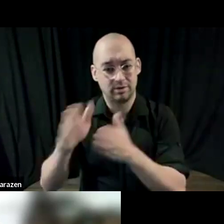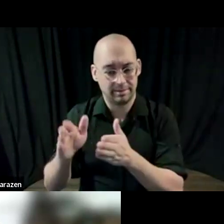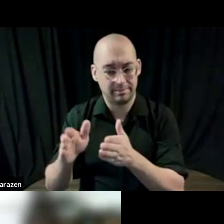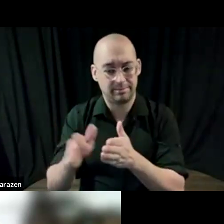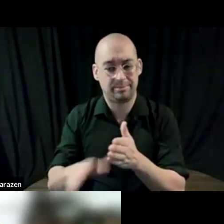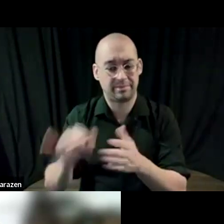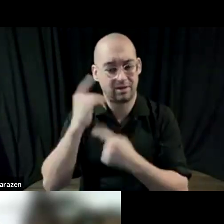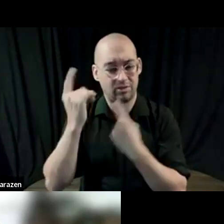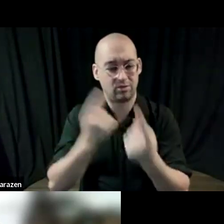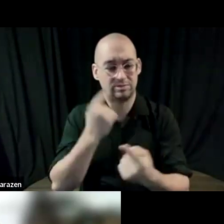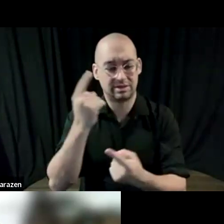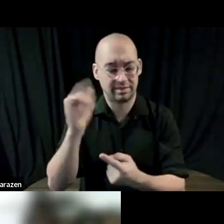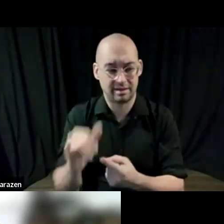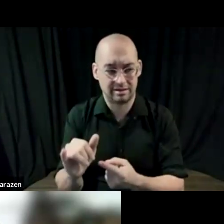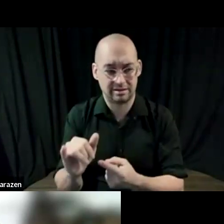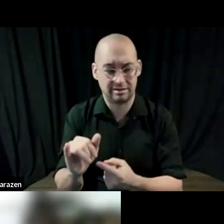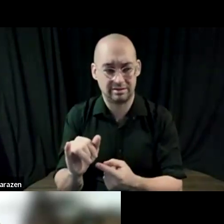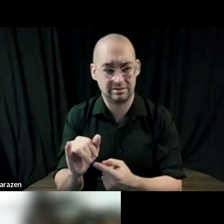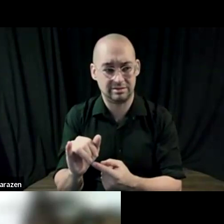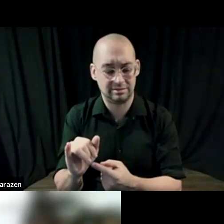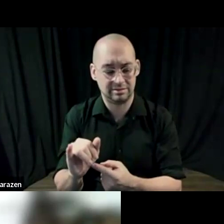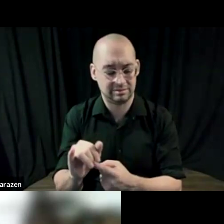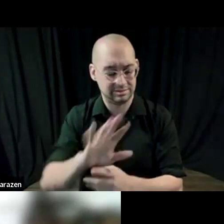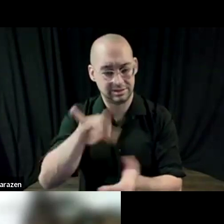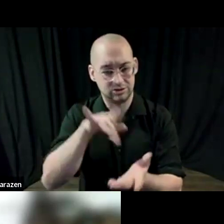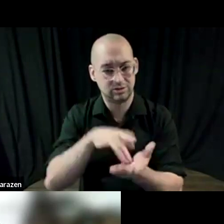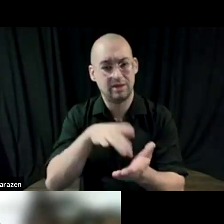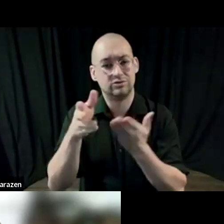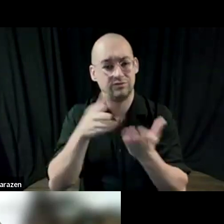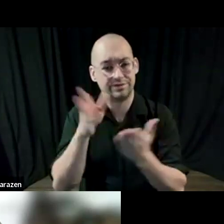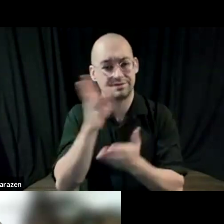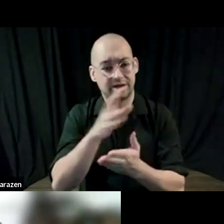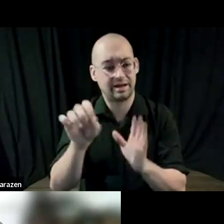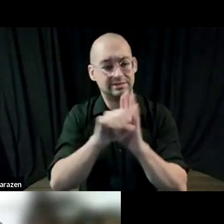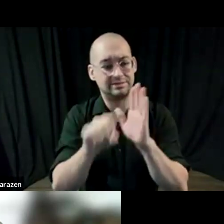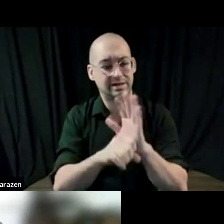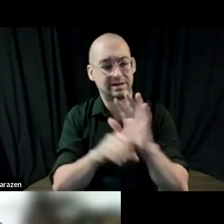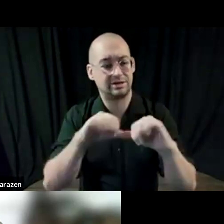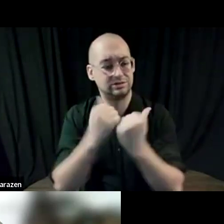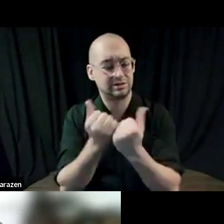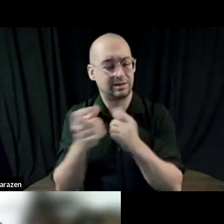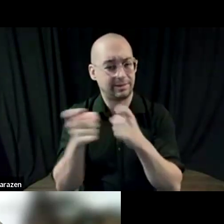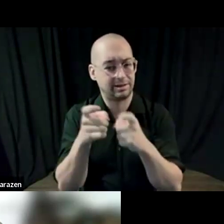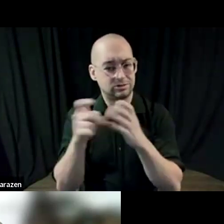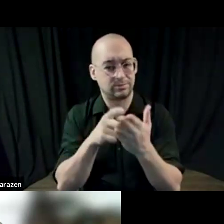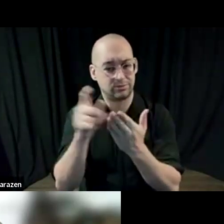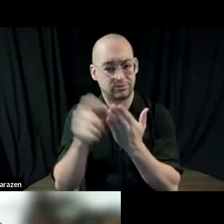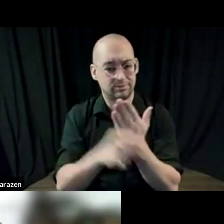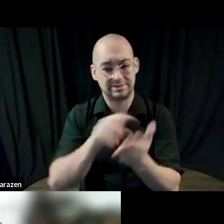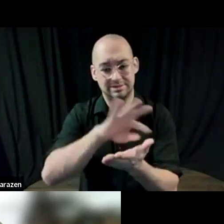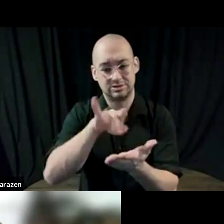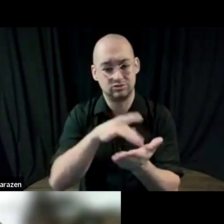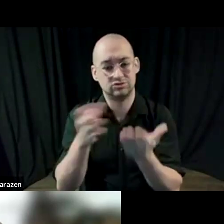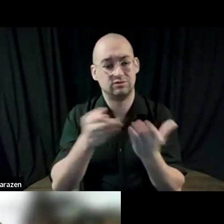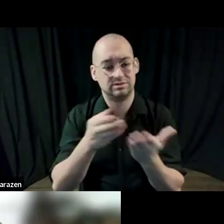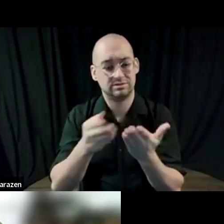we mentioned that when we're talking, there's centralized services and there's state agency managed programs. And so centralized services